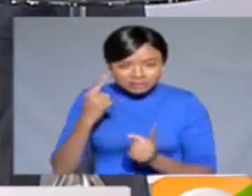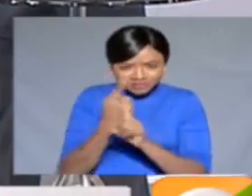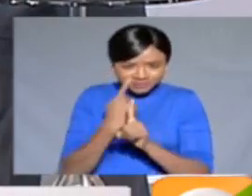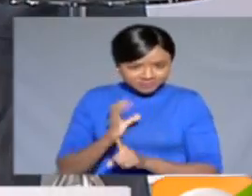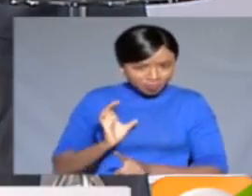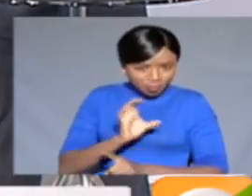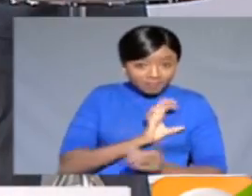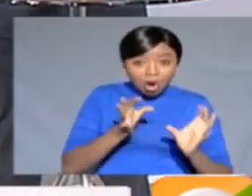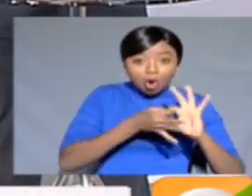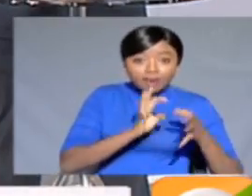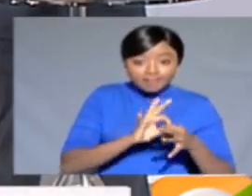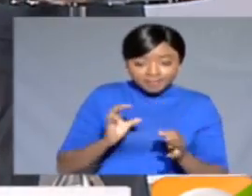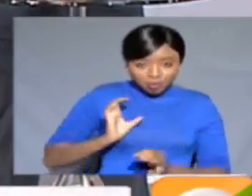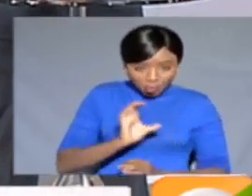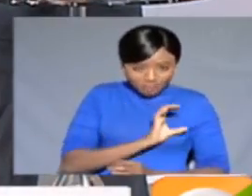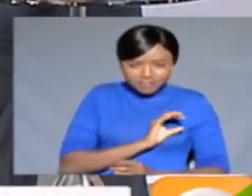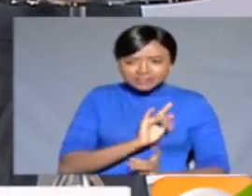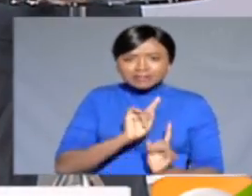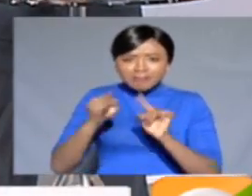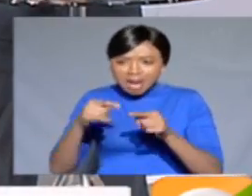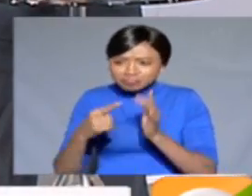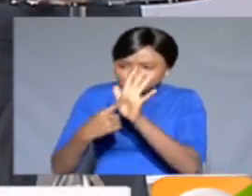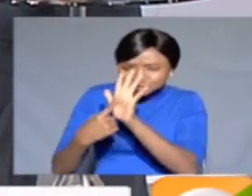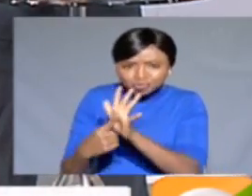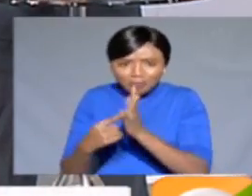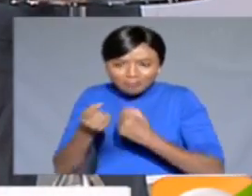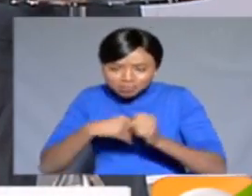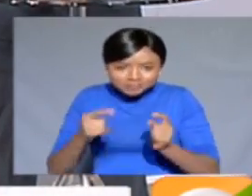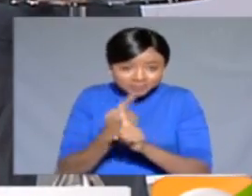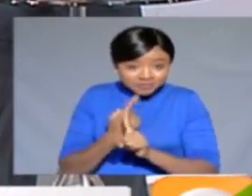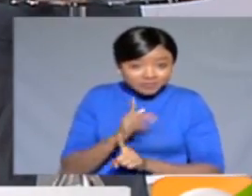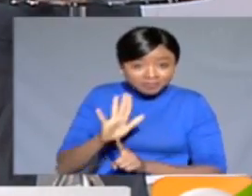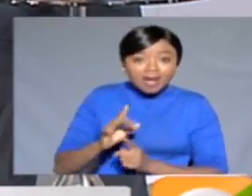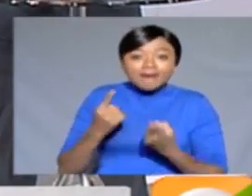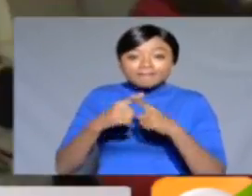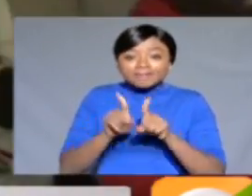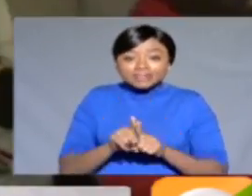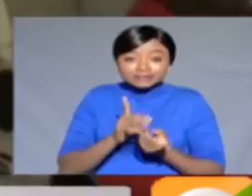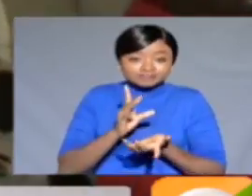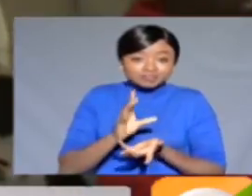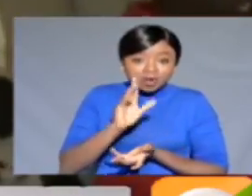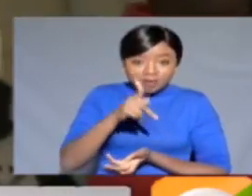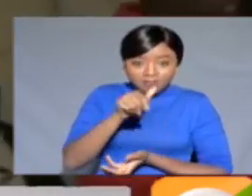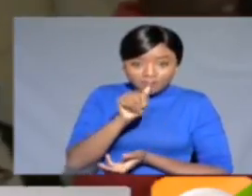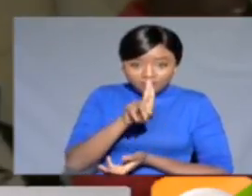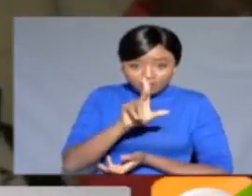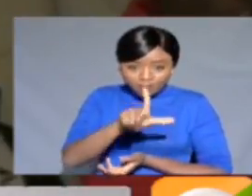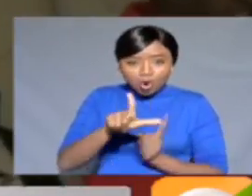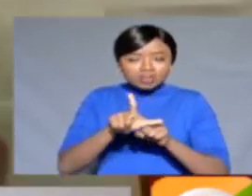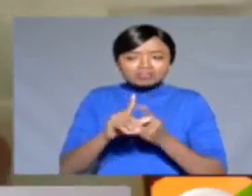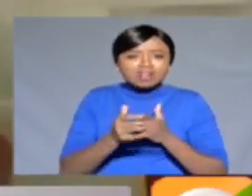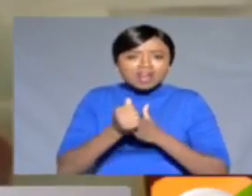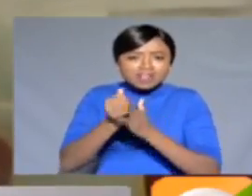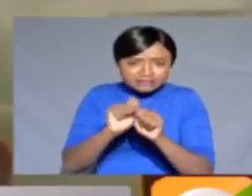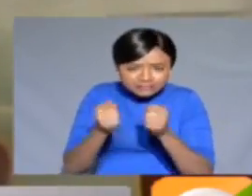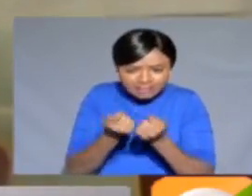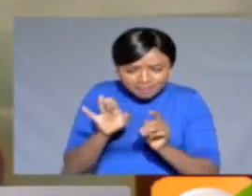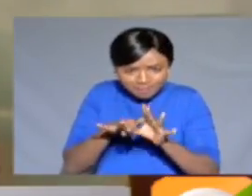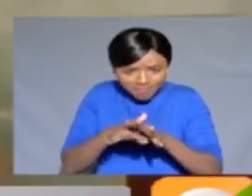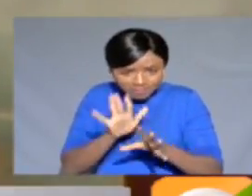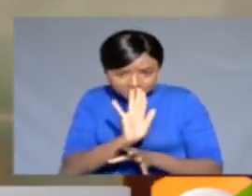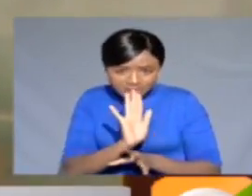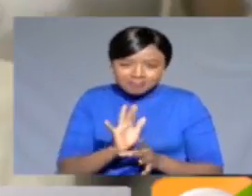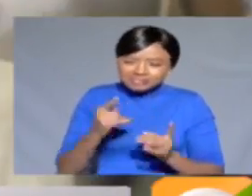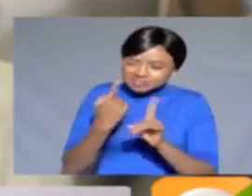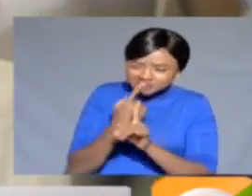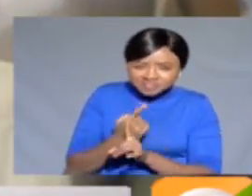Committee showcase their activities. NOC President Dr. Paul Tergat led his executive committee members in celebrating the day, which was also attended by county